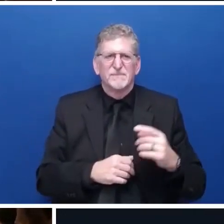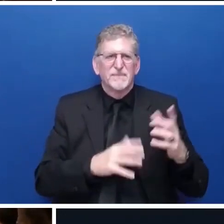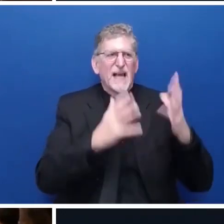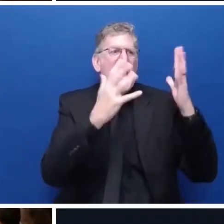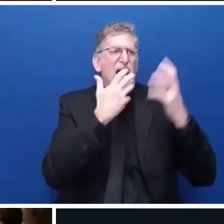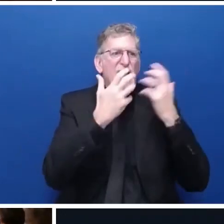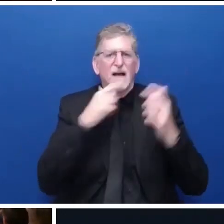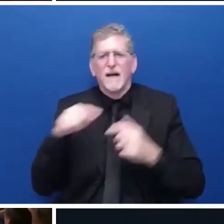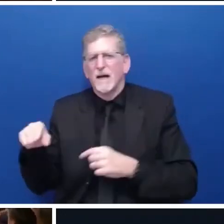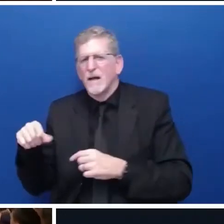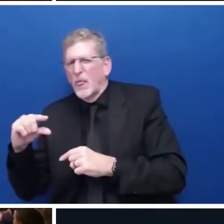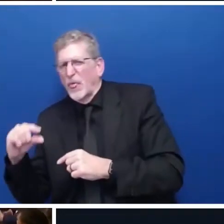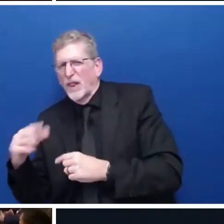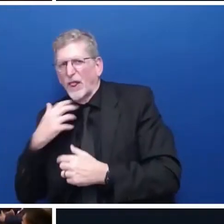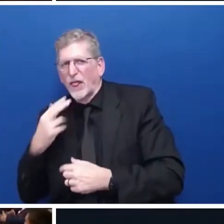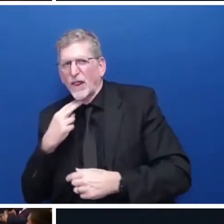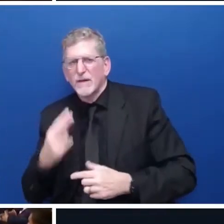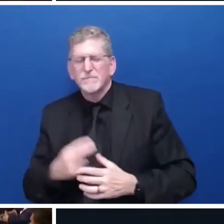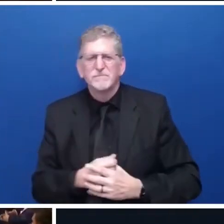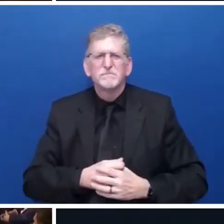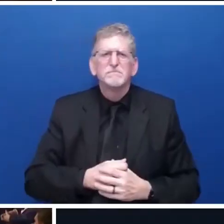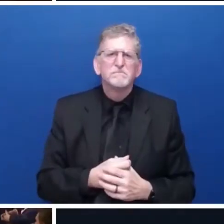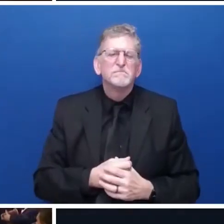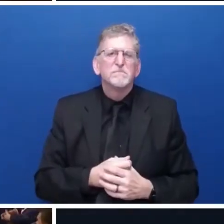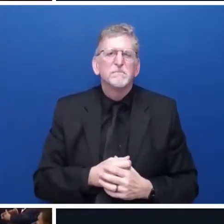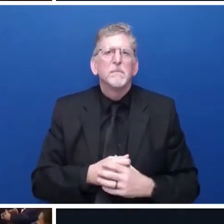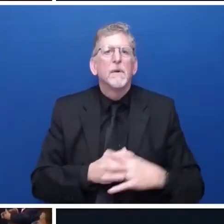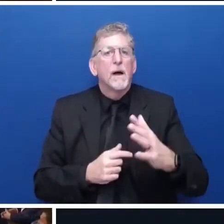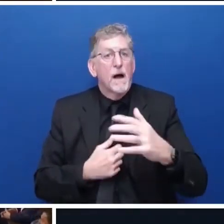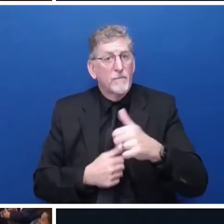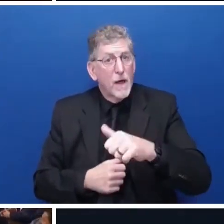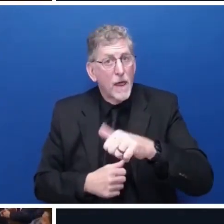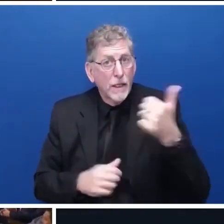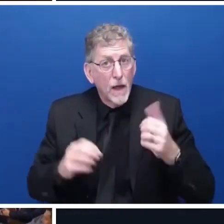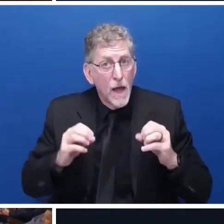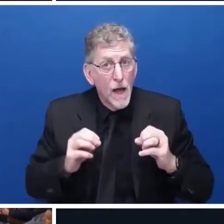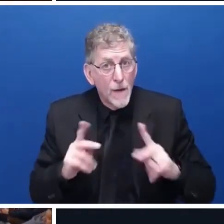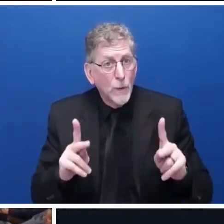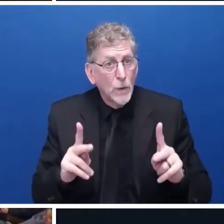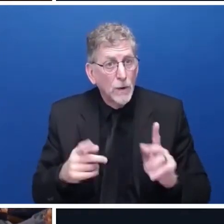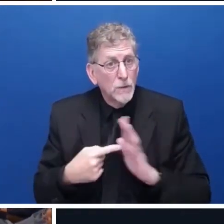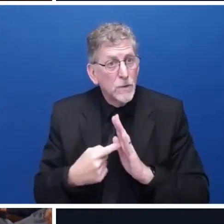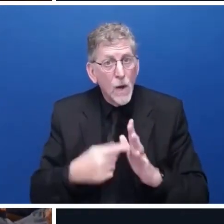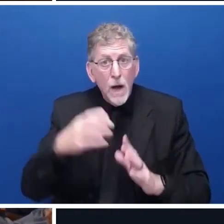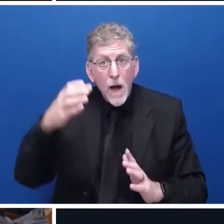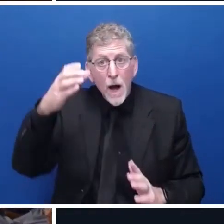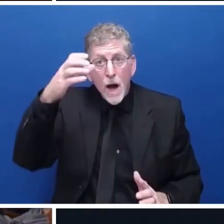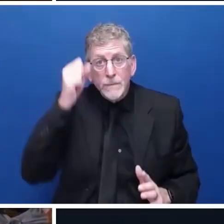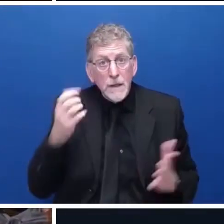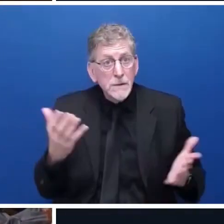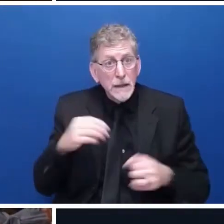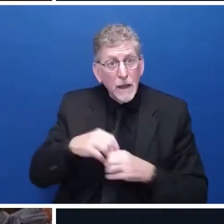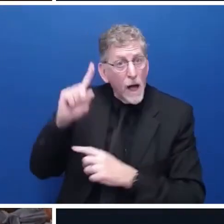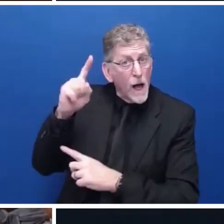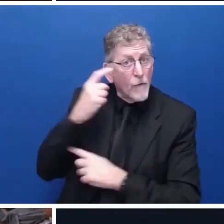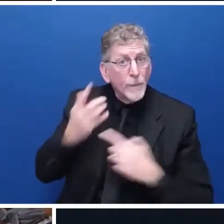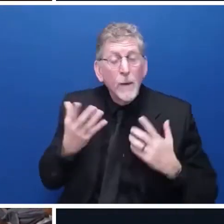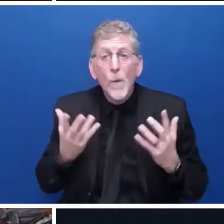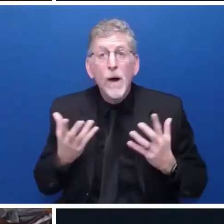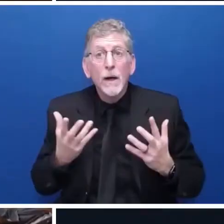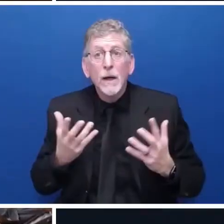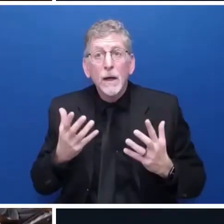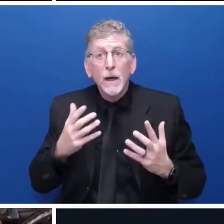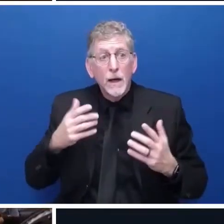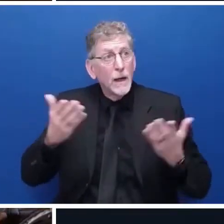And here is one more opportunity to show common sense in government. In the gallery tonight are